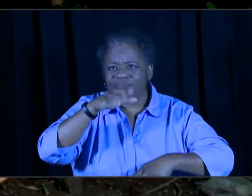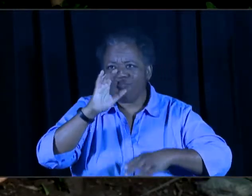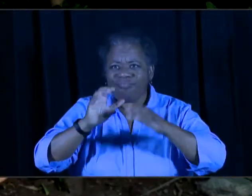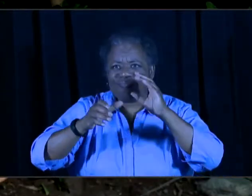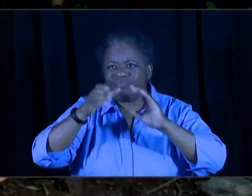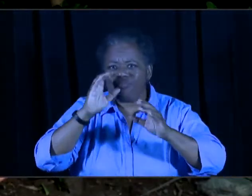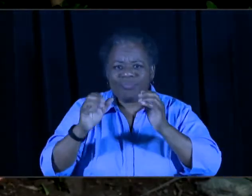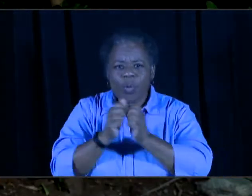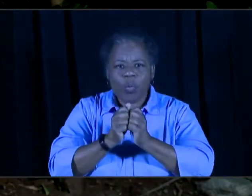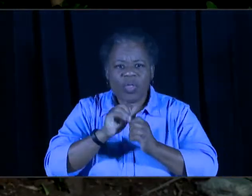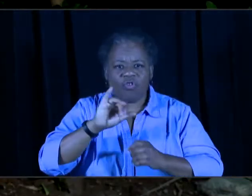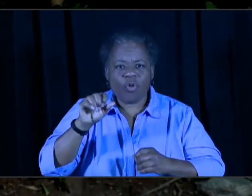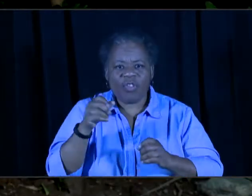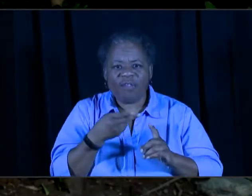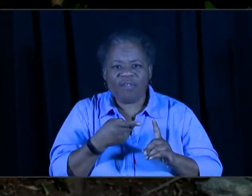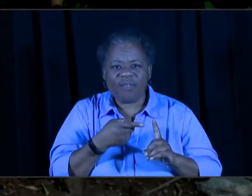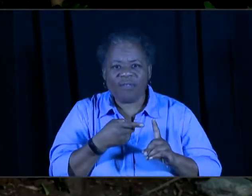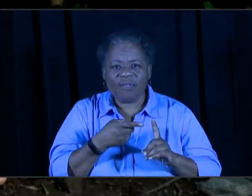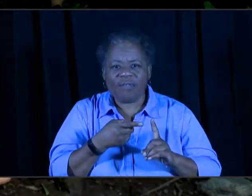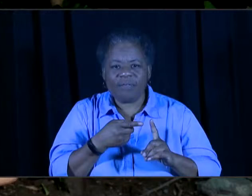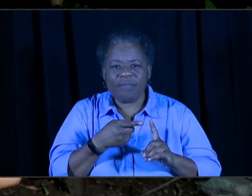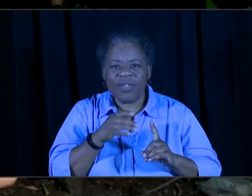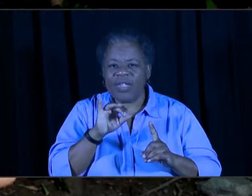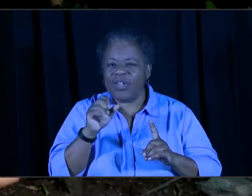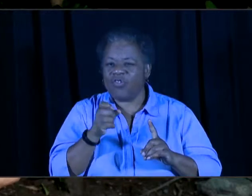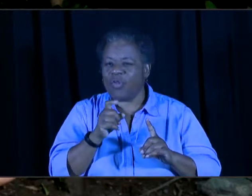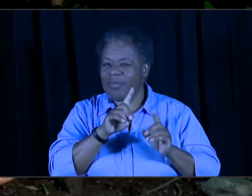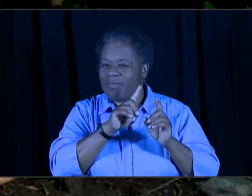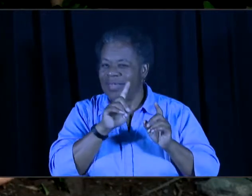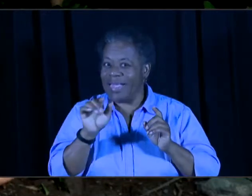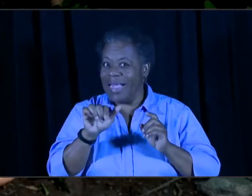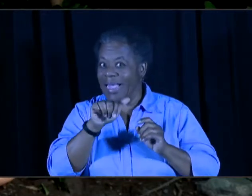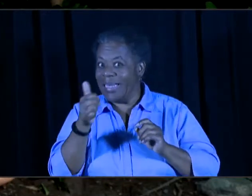house. But Joseph tested them one